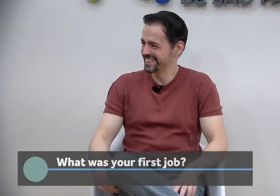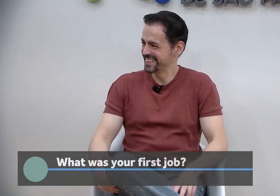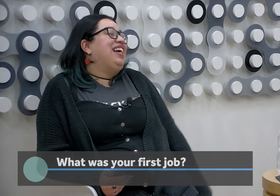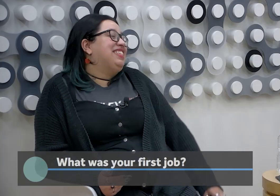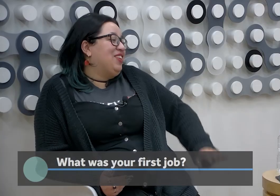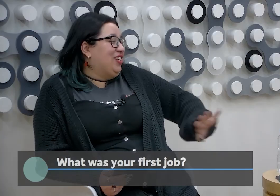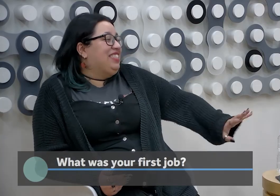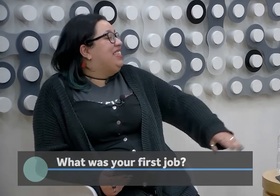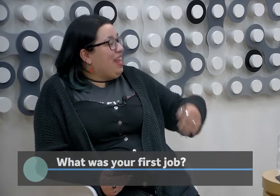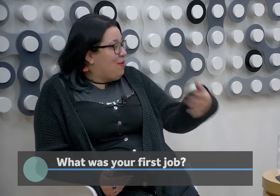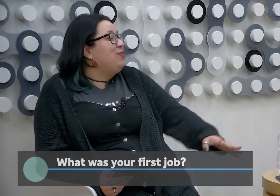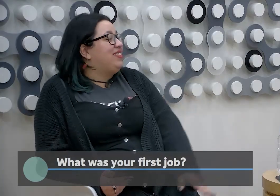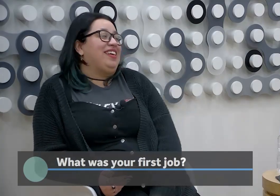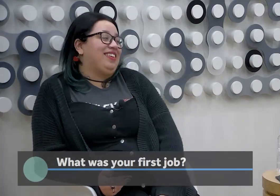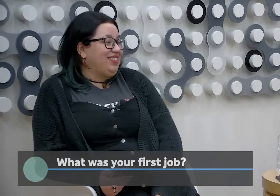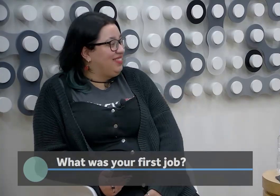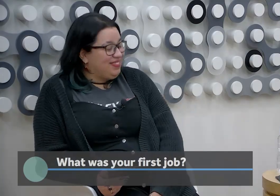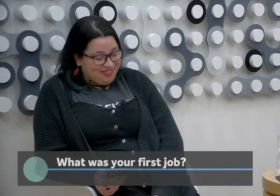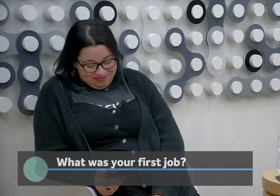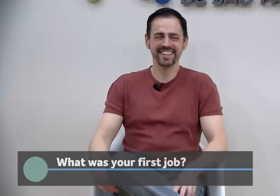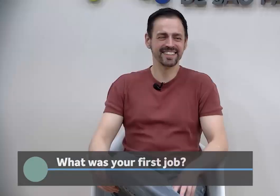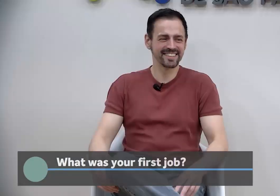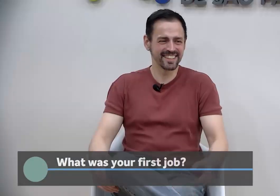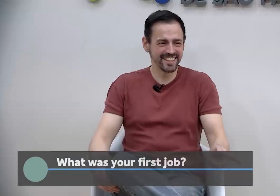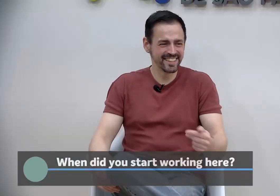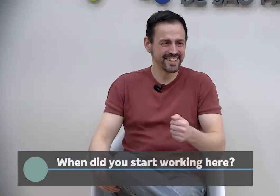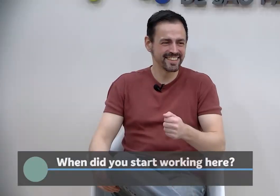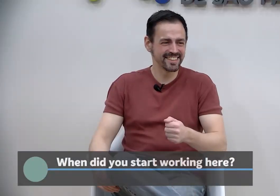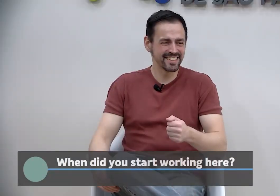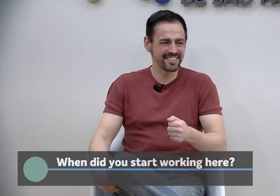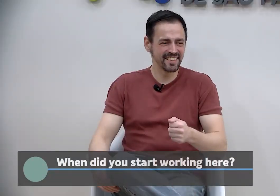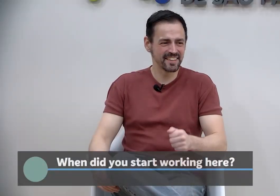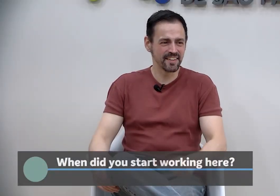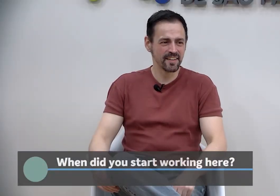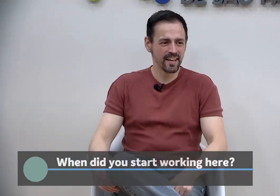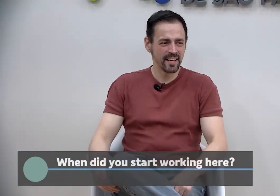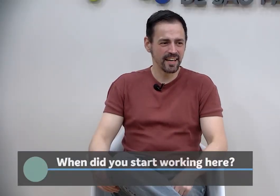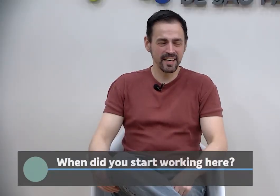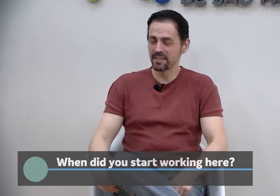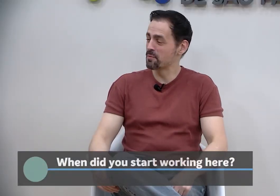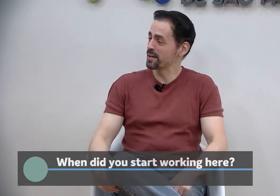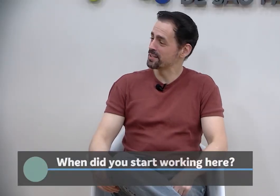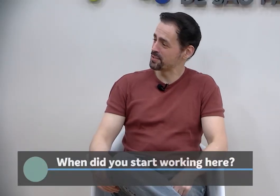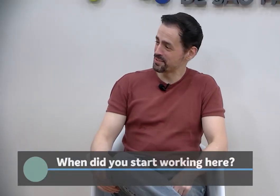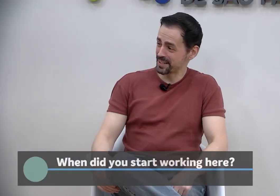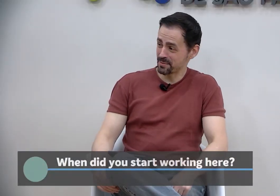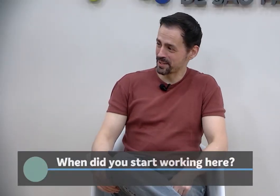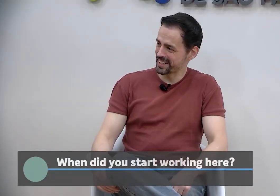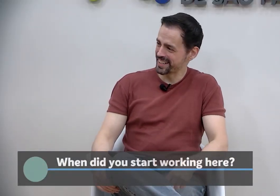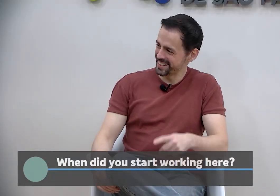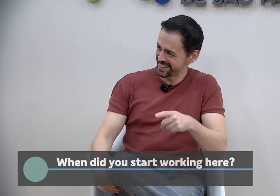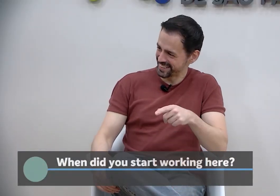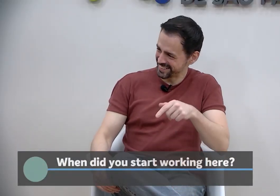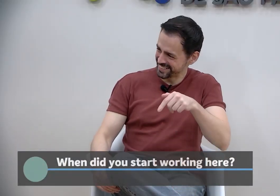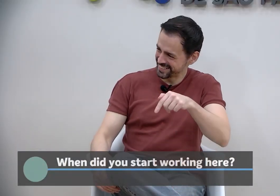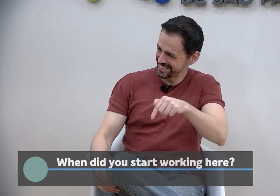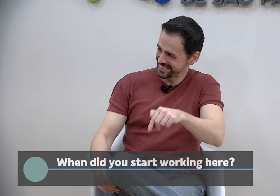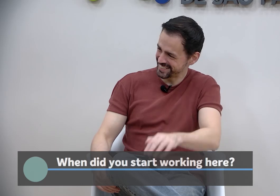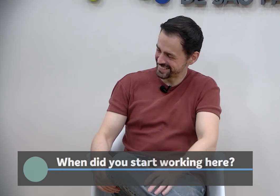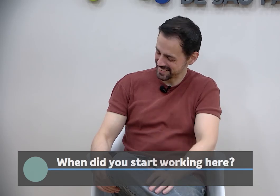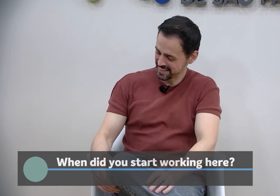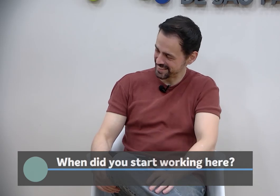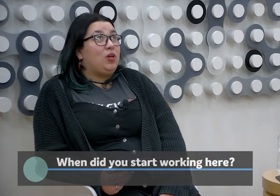all anime that has on its name, I was there. Okay, very nice. Okay. The next one. Okay. And when did you start working